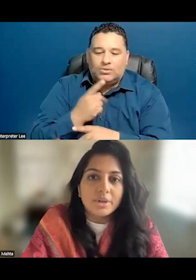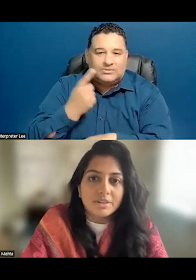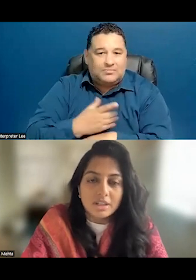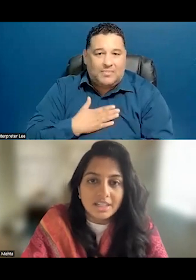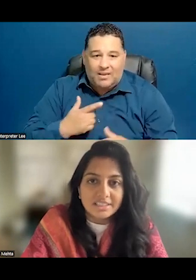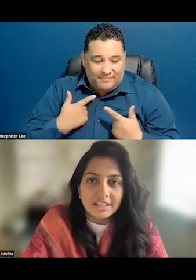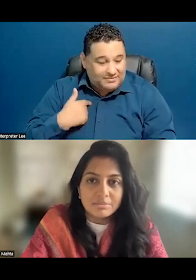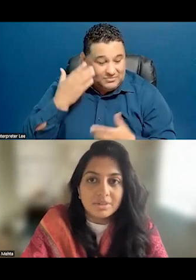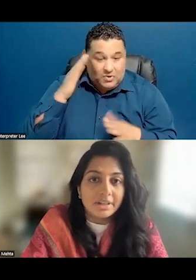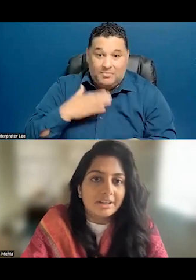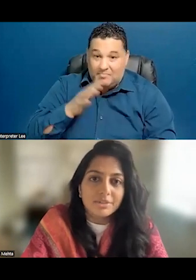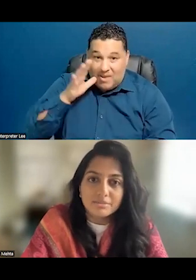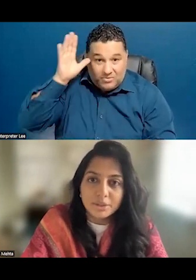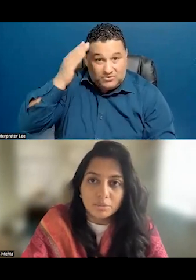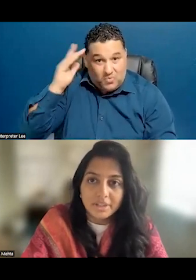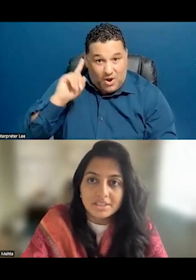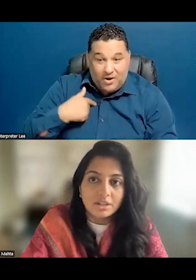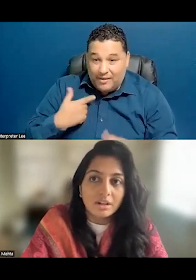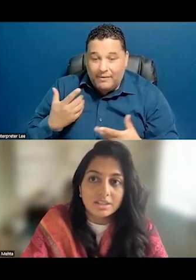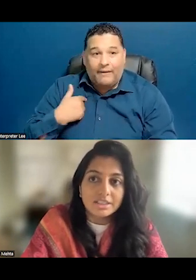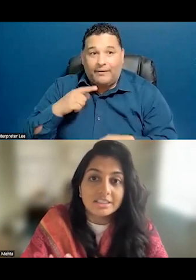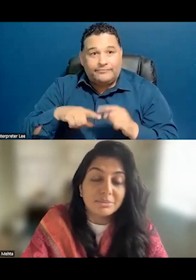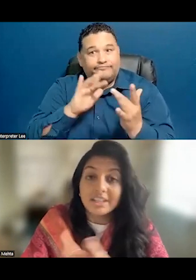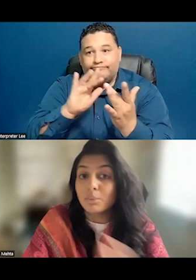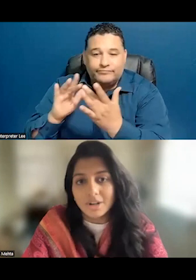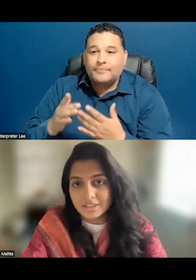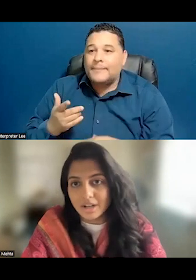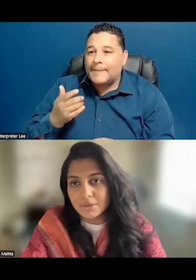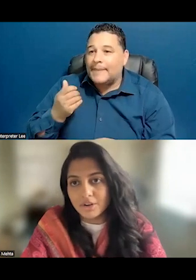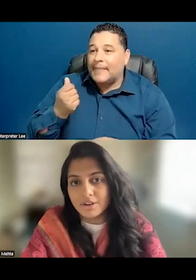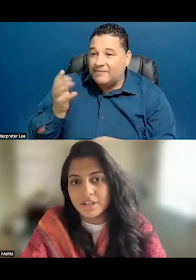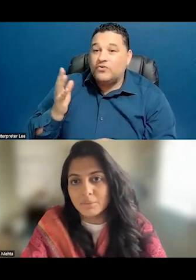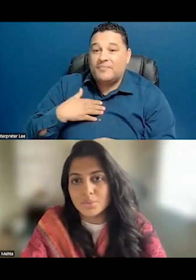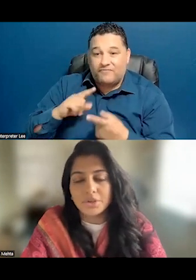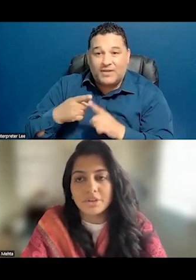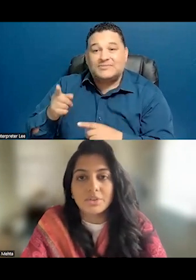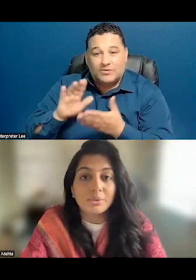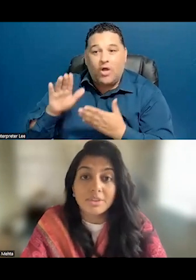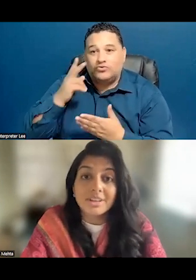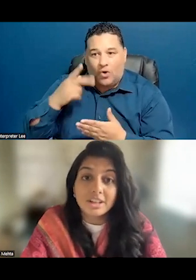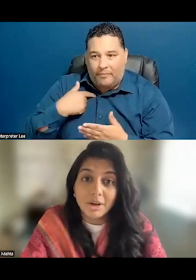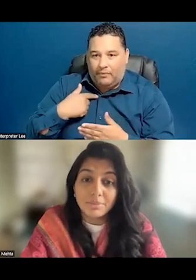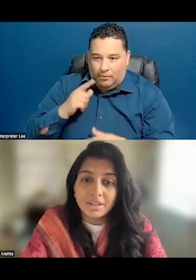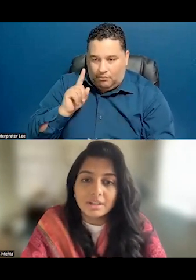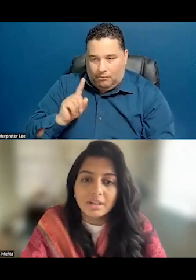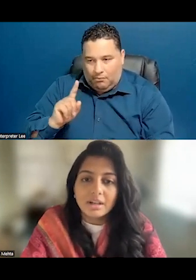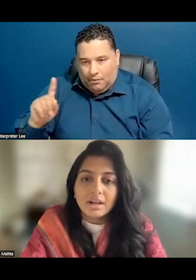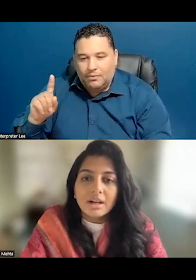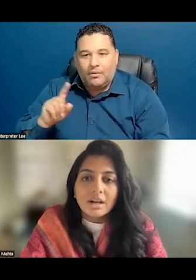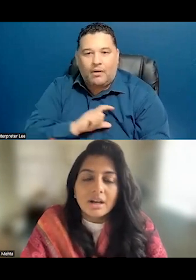had no way of contacting them. A handful of my dorm mates in college had seen me get walked to the cop car, and I was wondering what they were thinking about